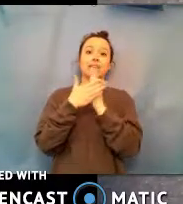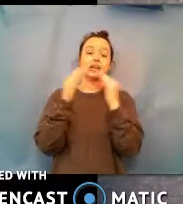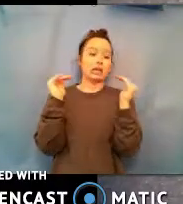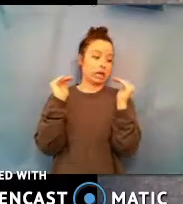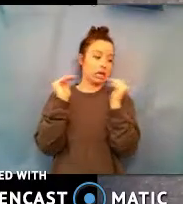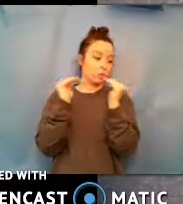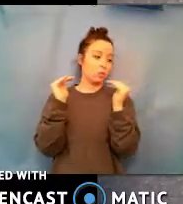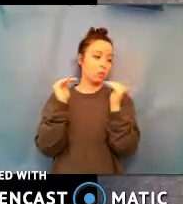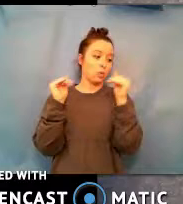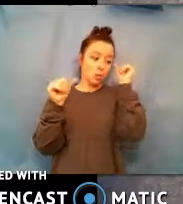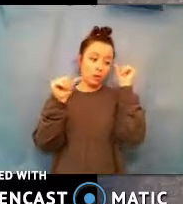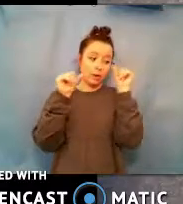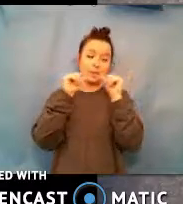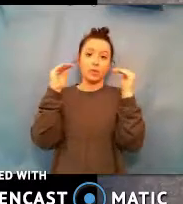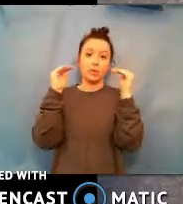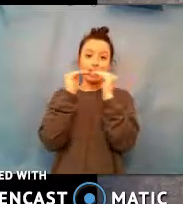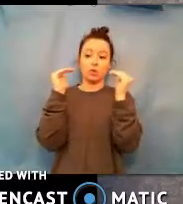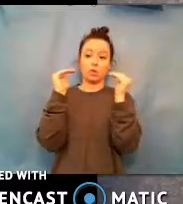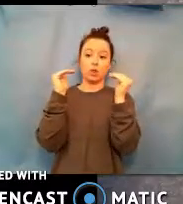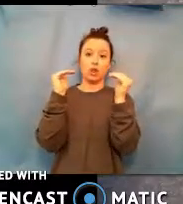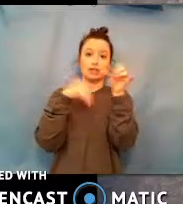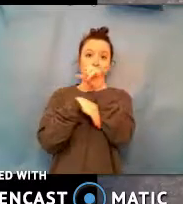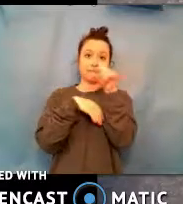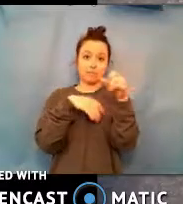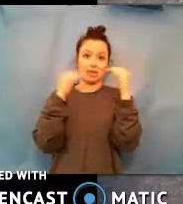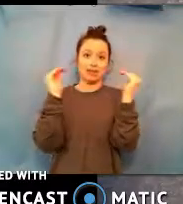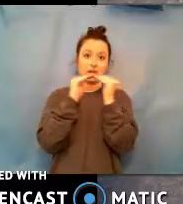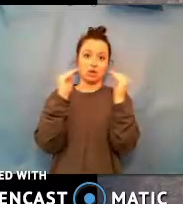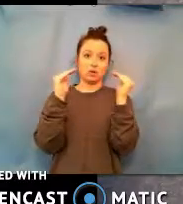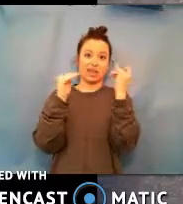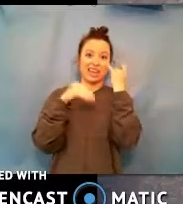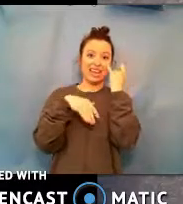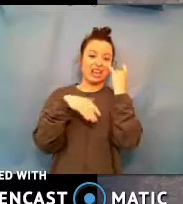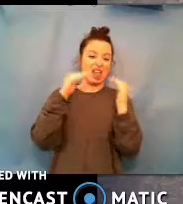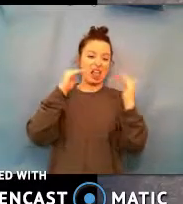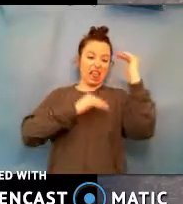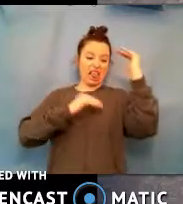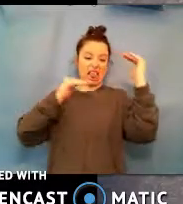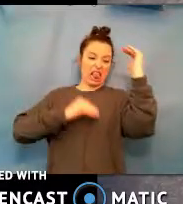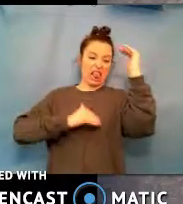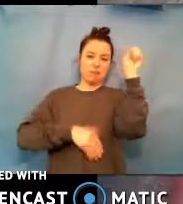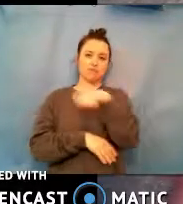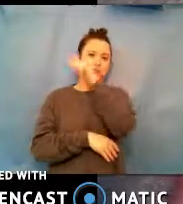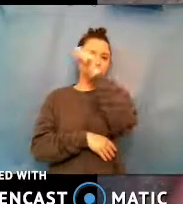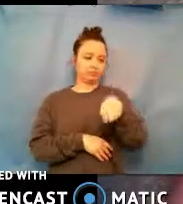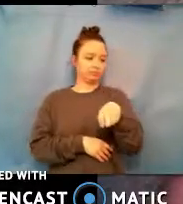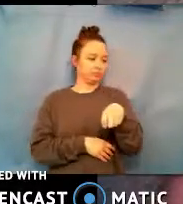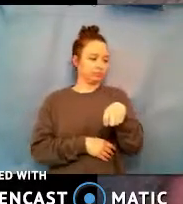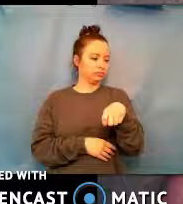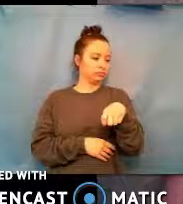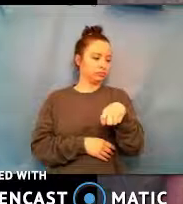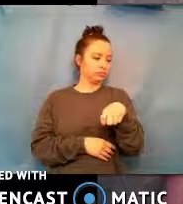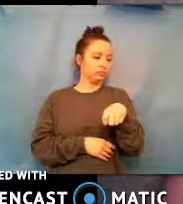shares. Remember, equal means the same. Cross out the ones divided into unequal shares. So I'm